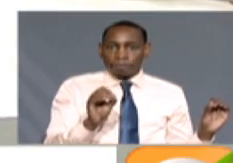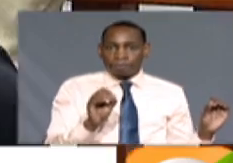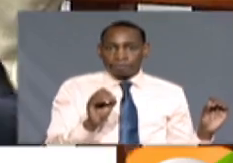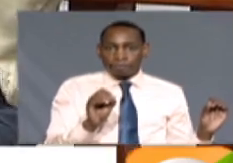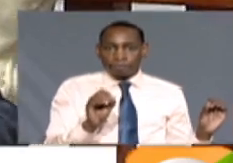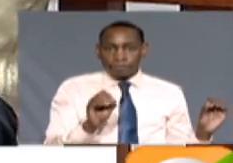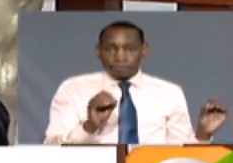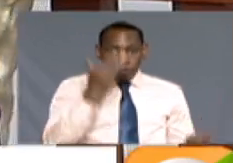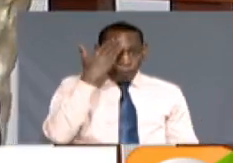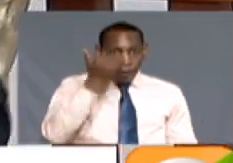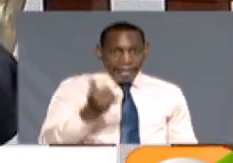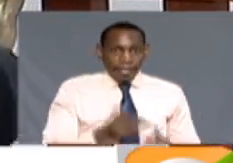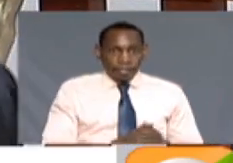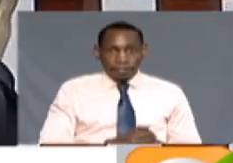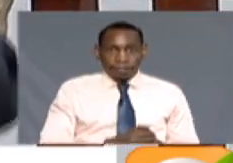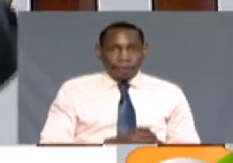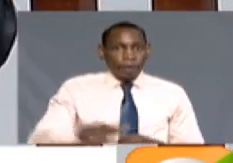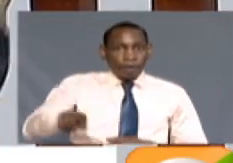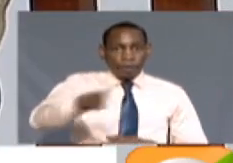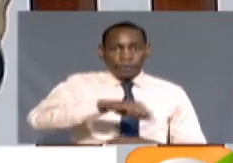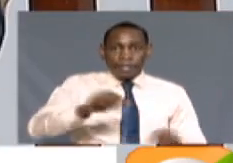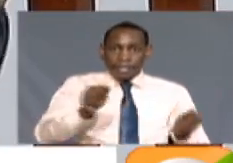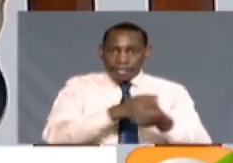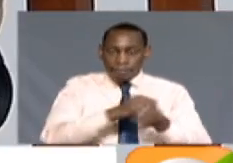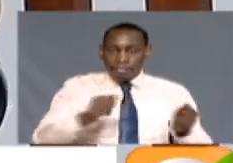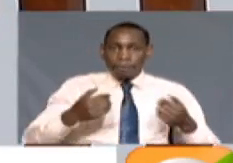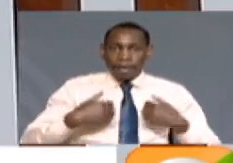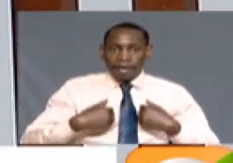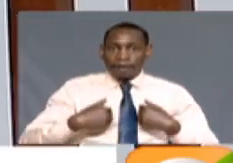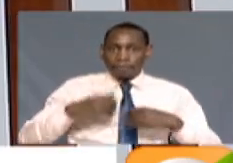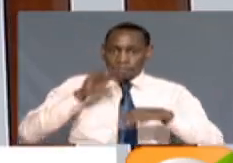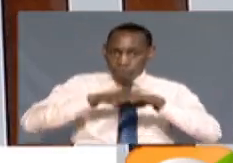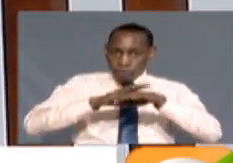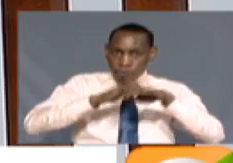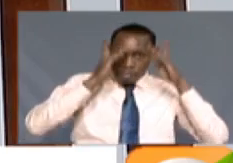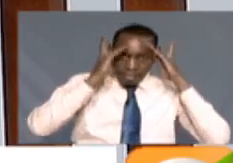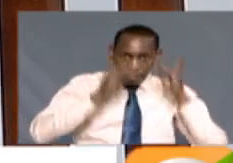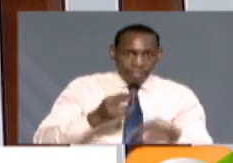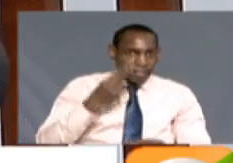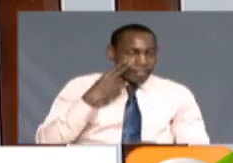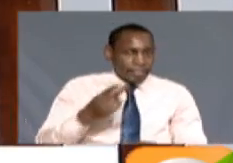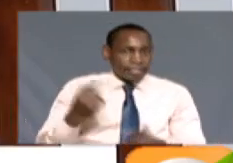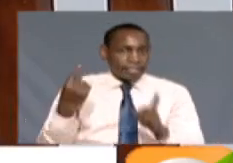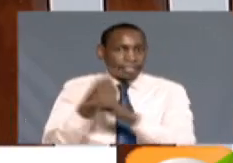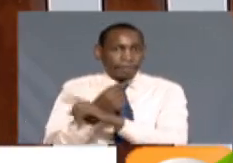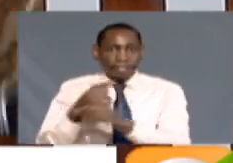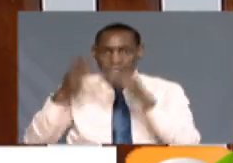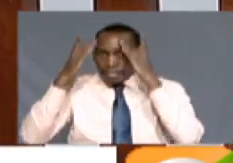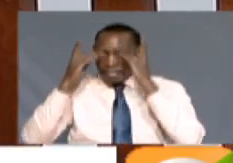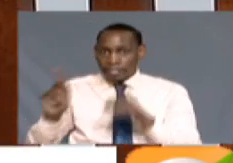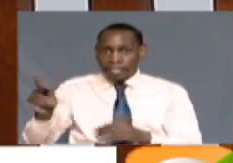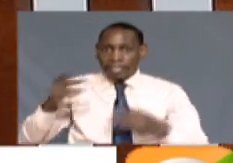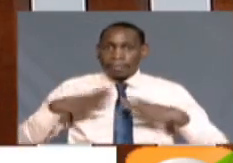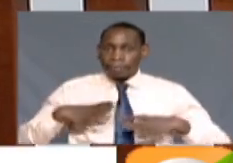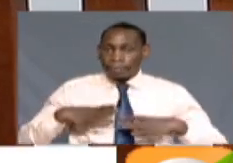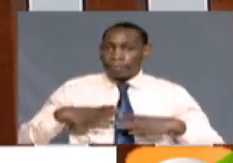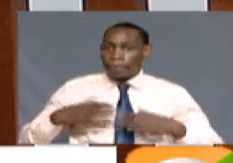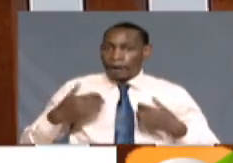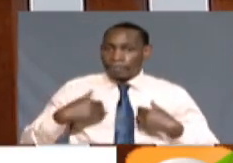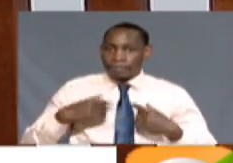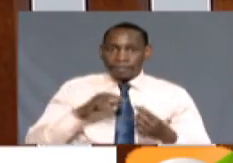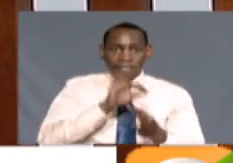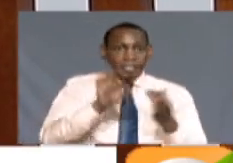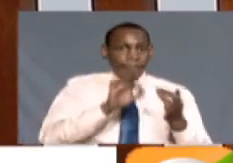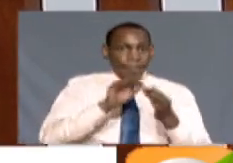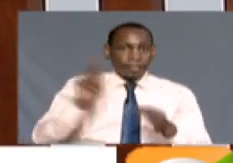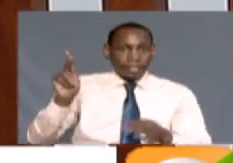It is because we can't make right decisions. If you see the conflicting decisions Kenyans make, particularly